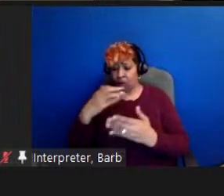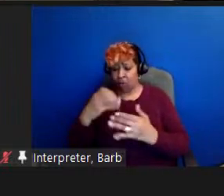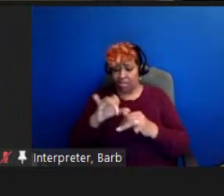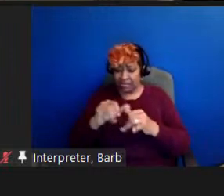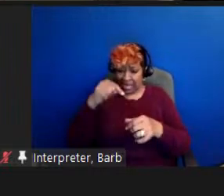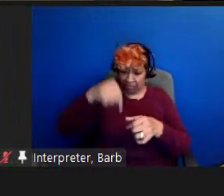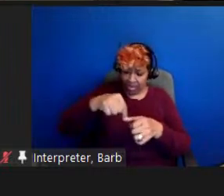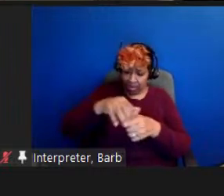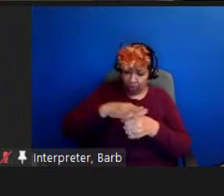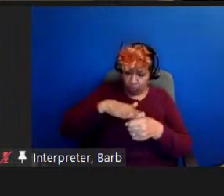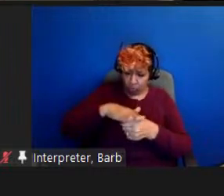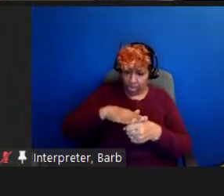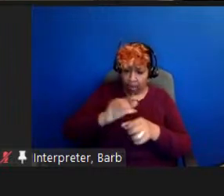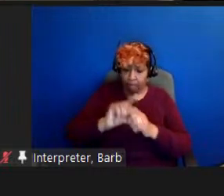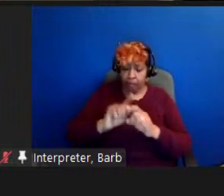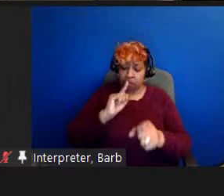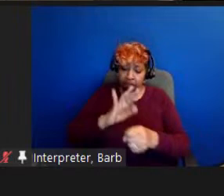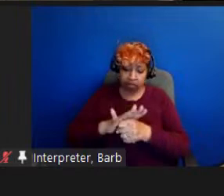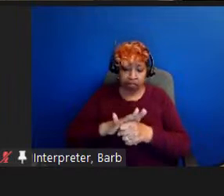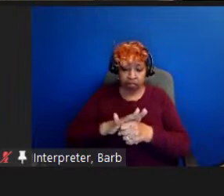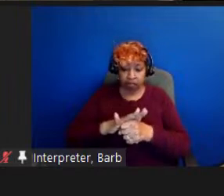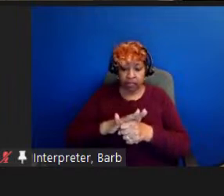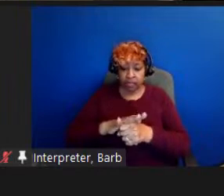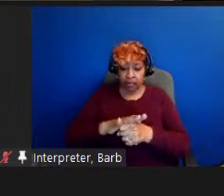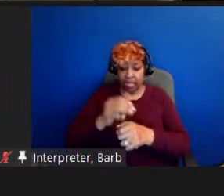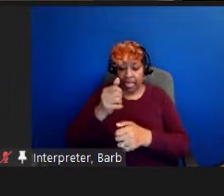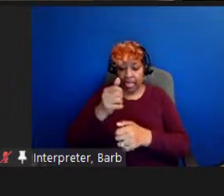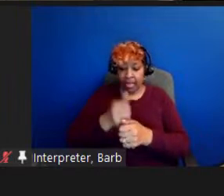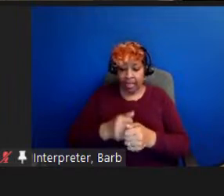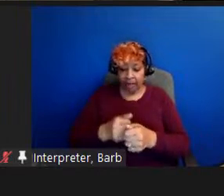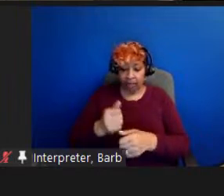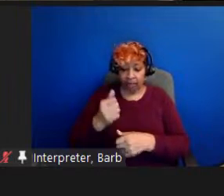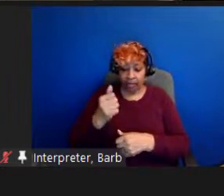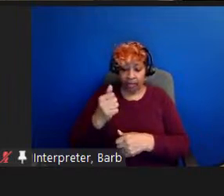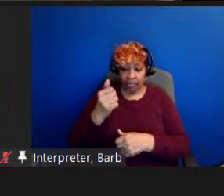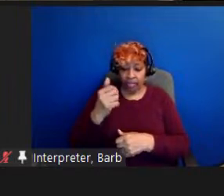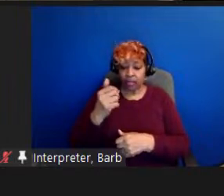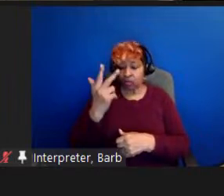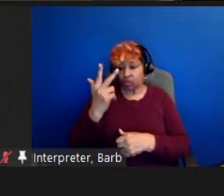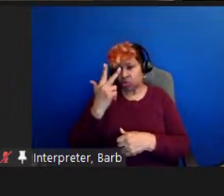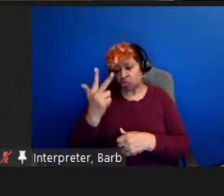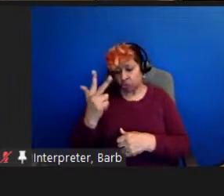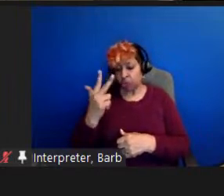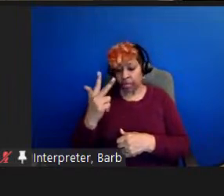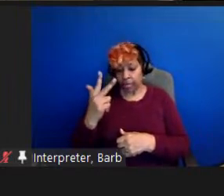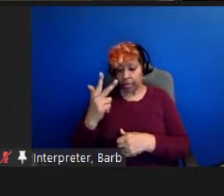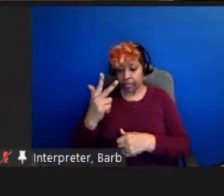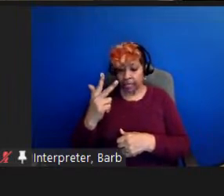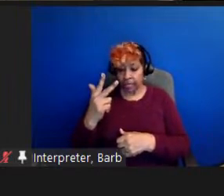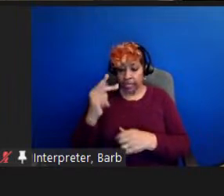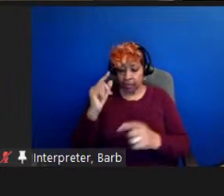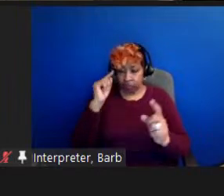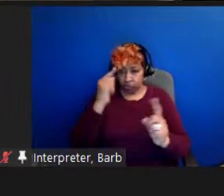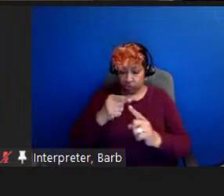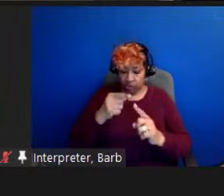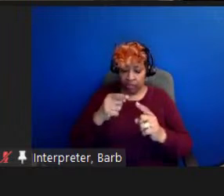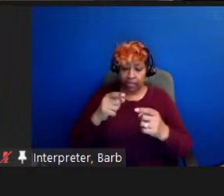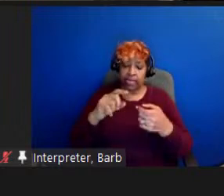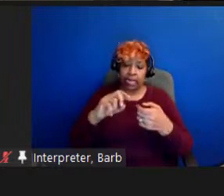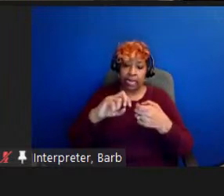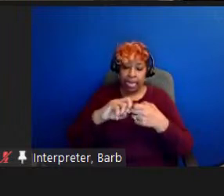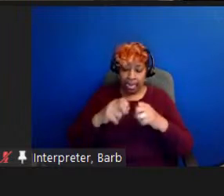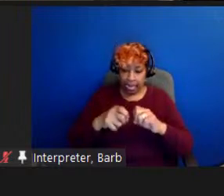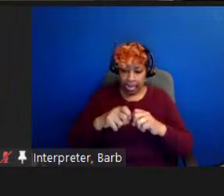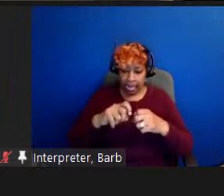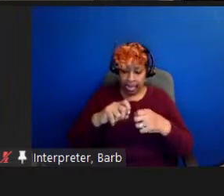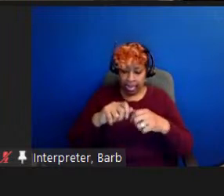realm, but definitely at least 3. So 1 per the 3 topic areas. Okay, nice. So this other